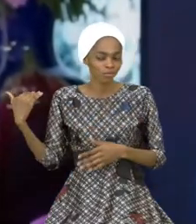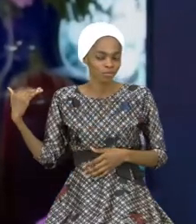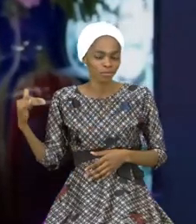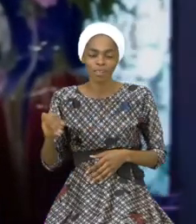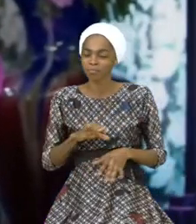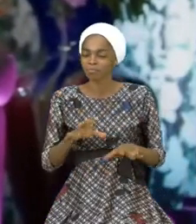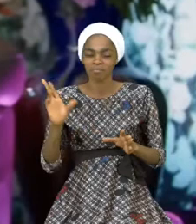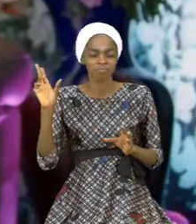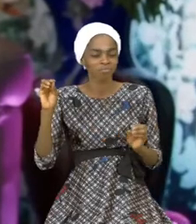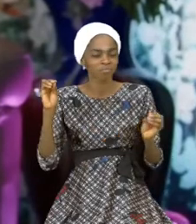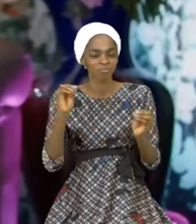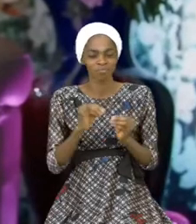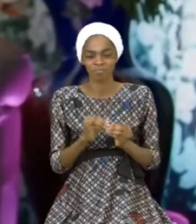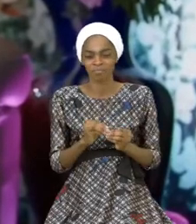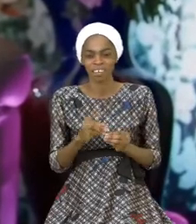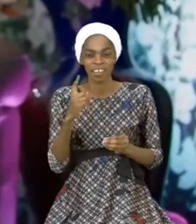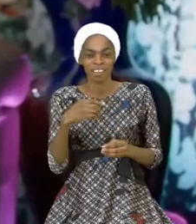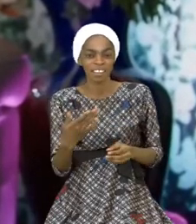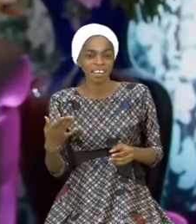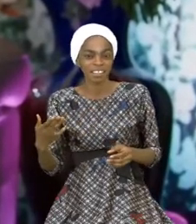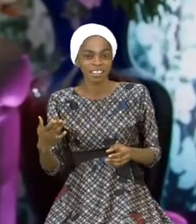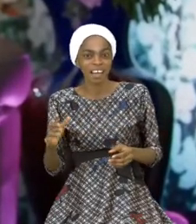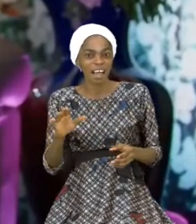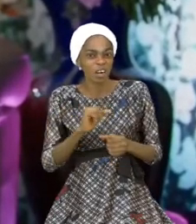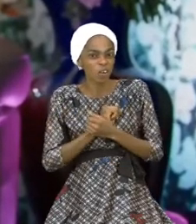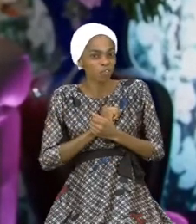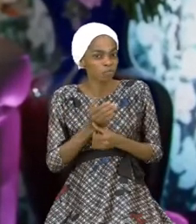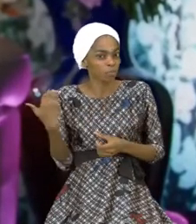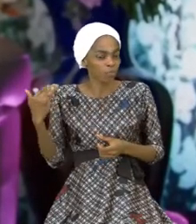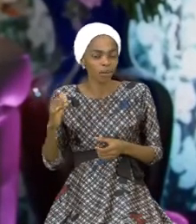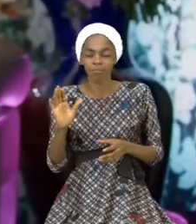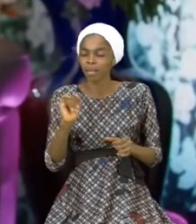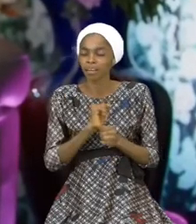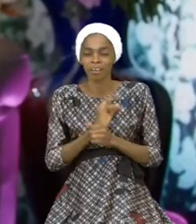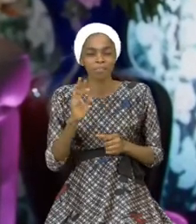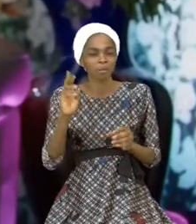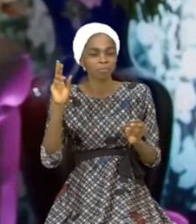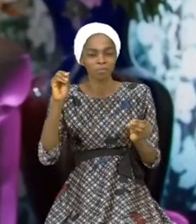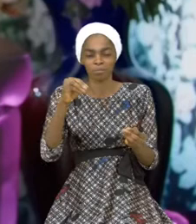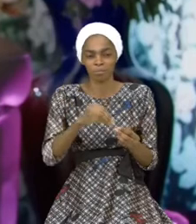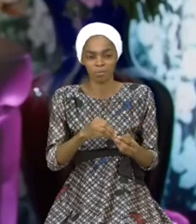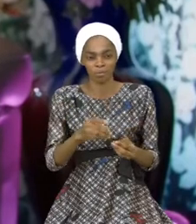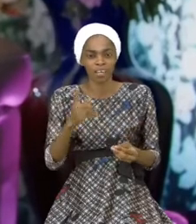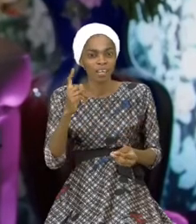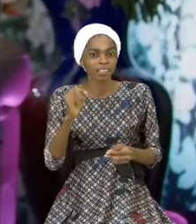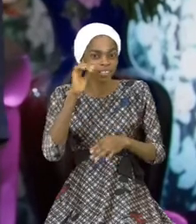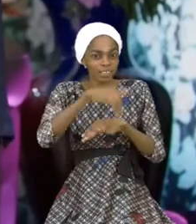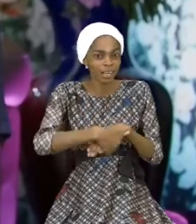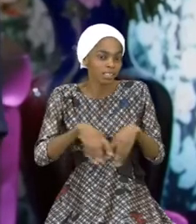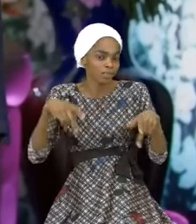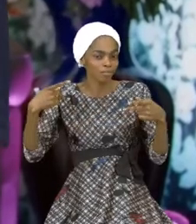no more. The things I used to love, I love them no more. The nightclub